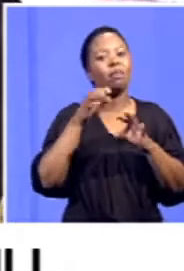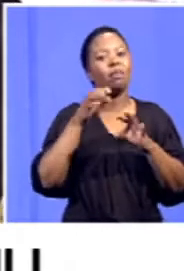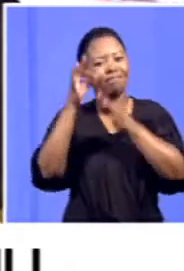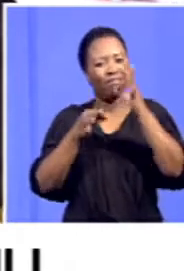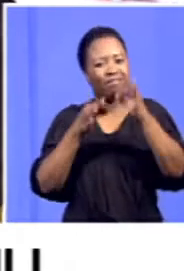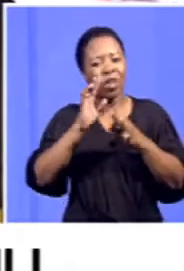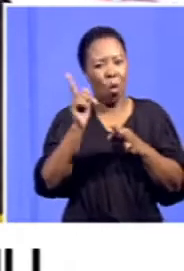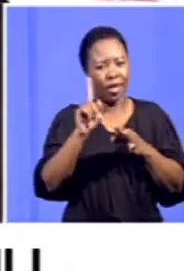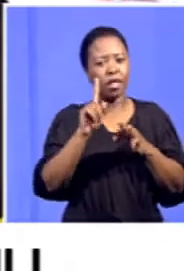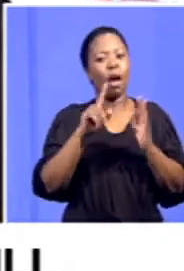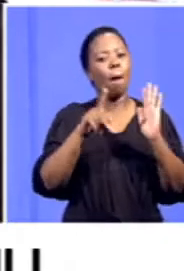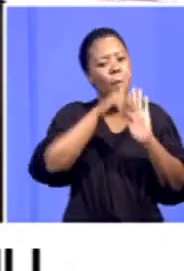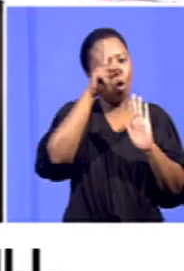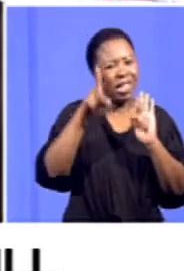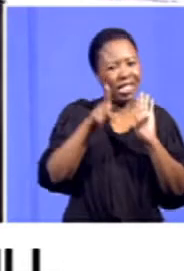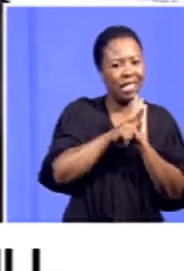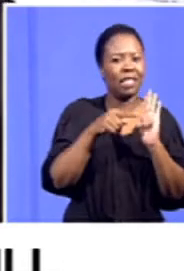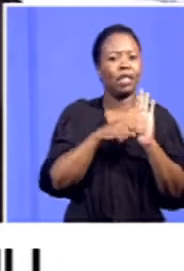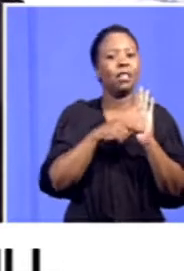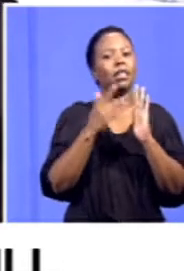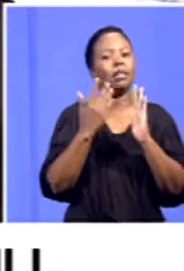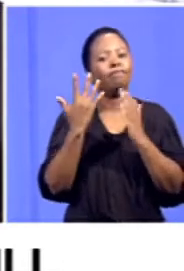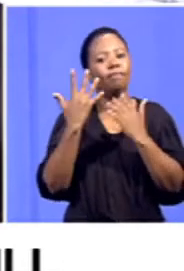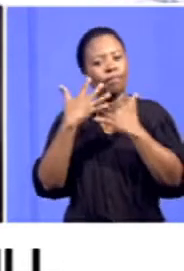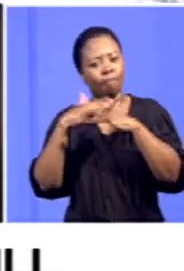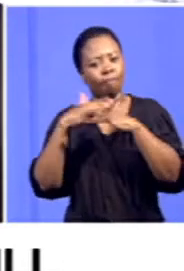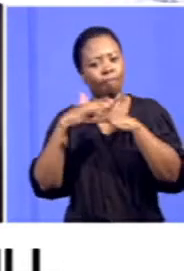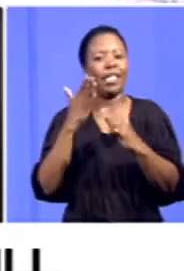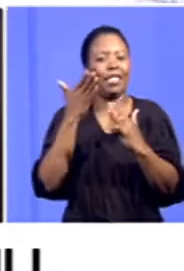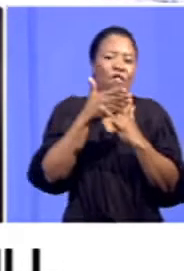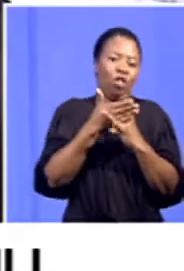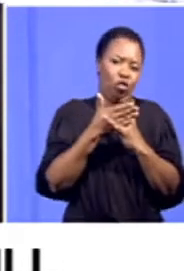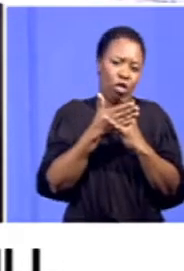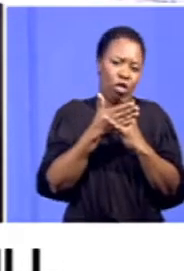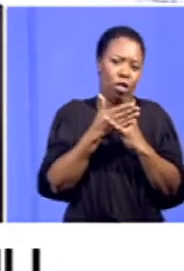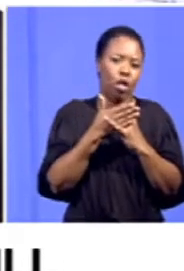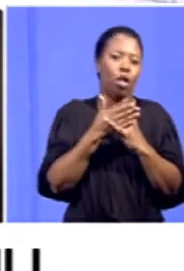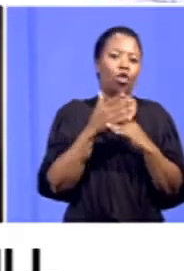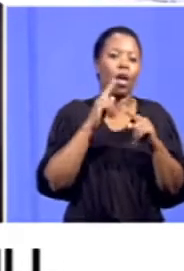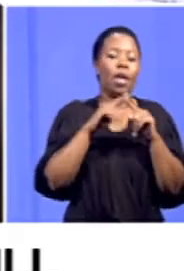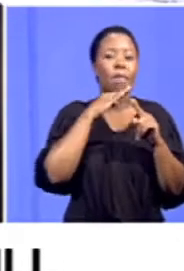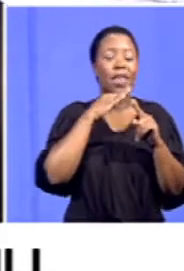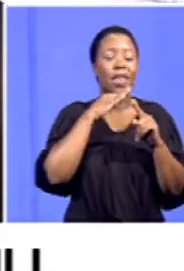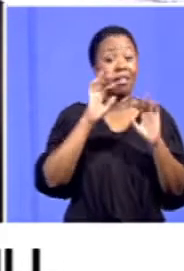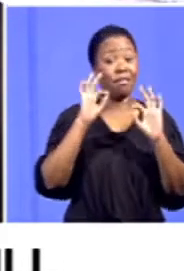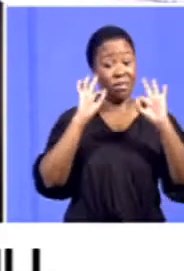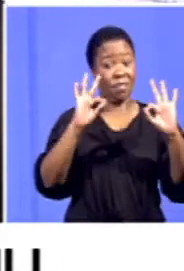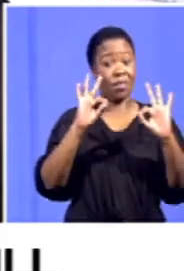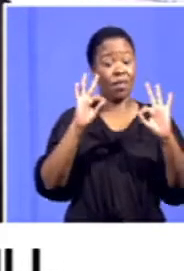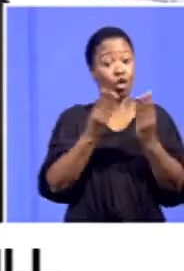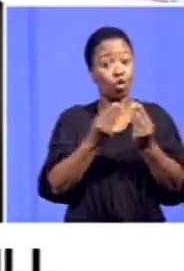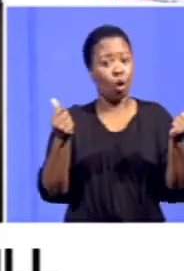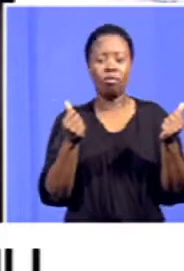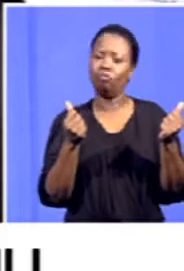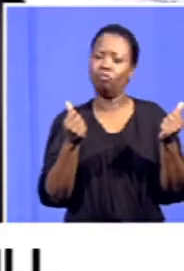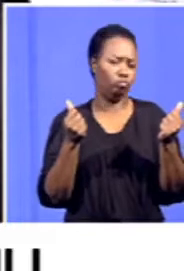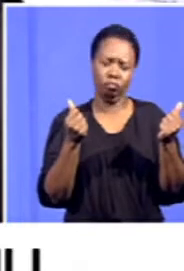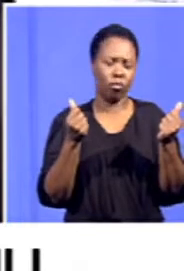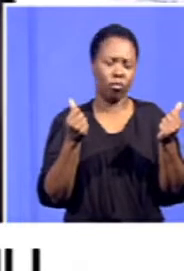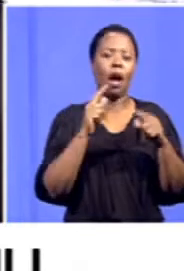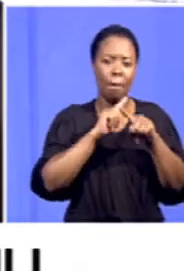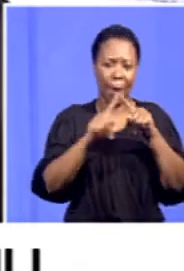interventions and policy fixes to actually deal with that. Is it a silver bullet? No, it's not. But at the very least, it is a step